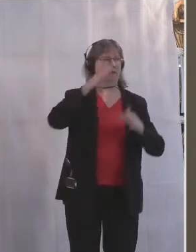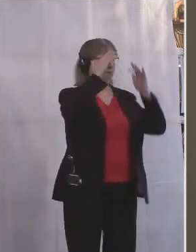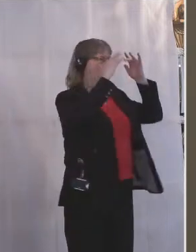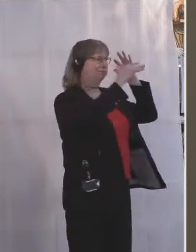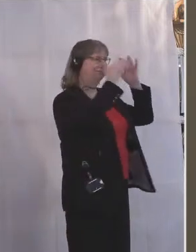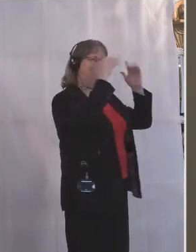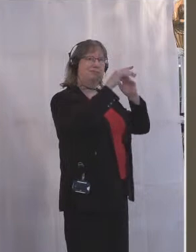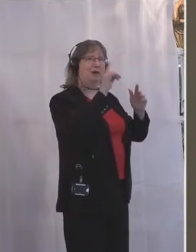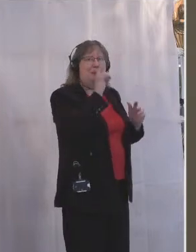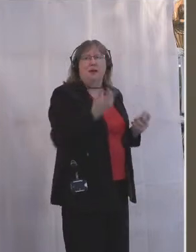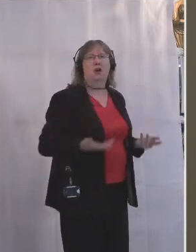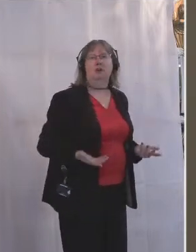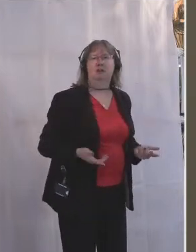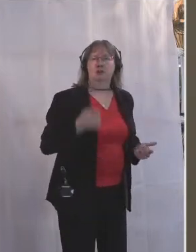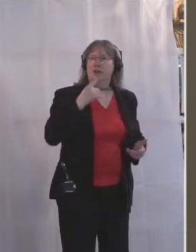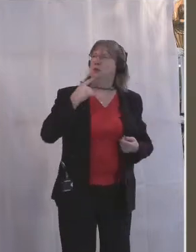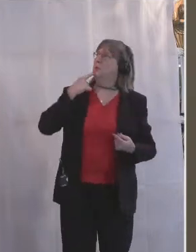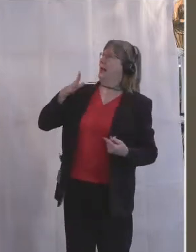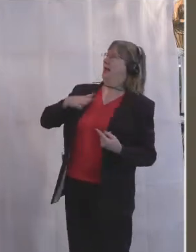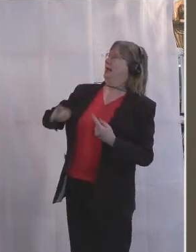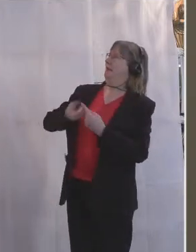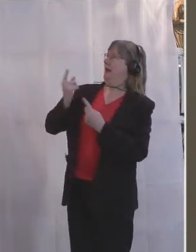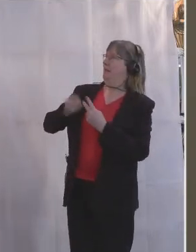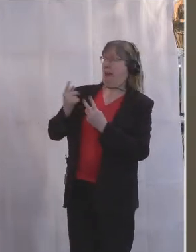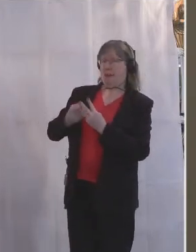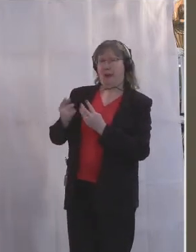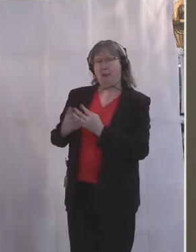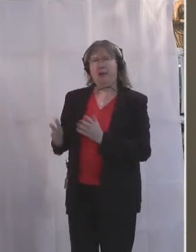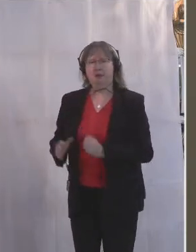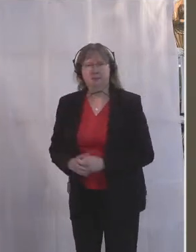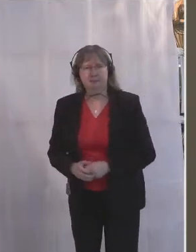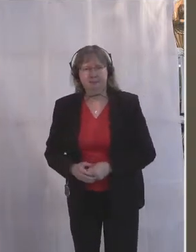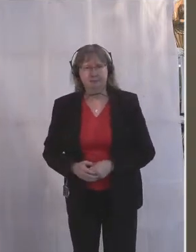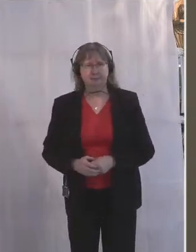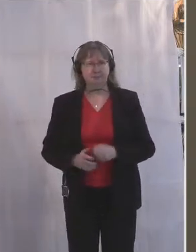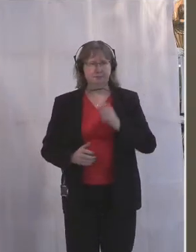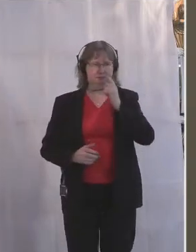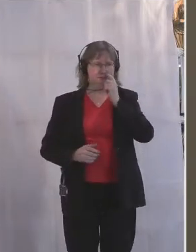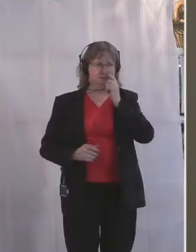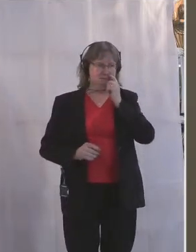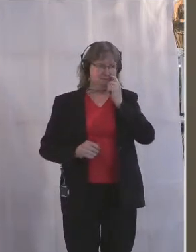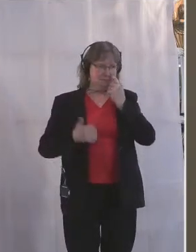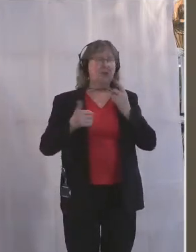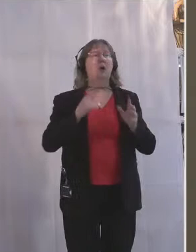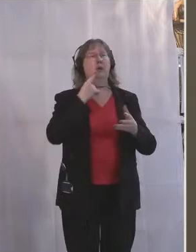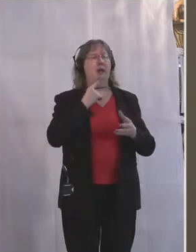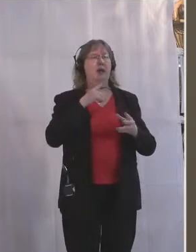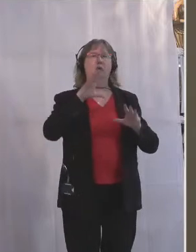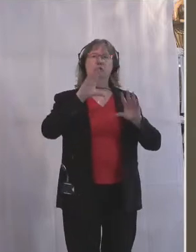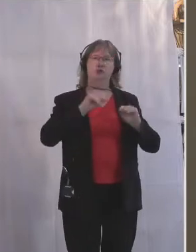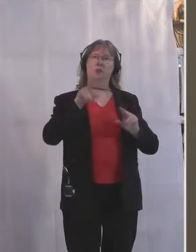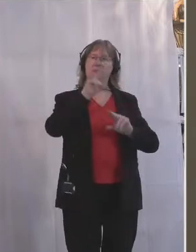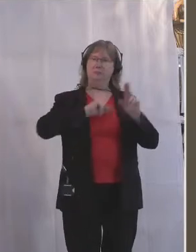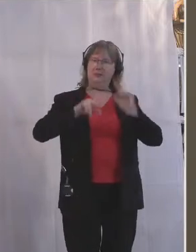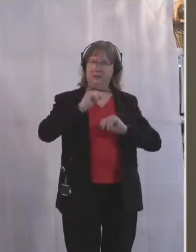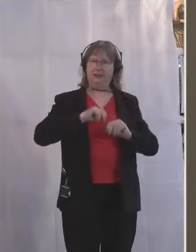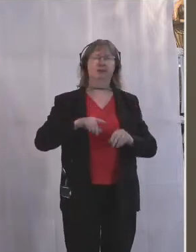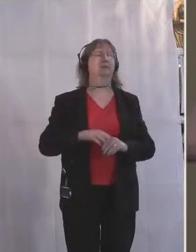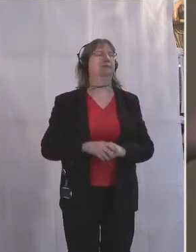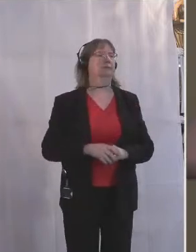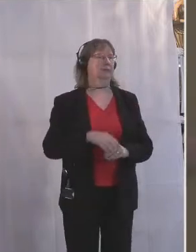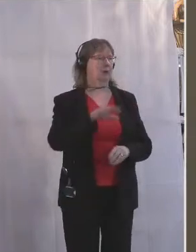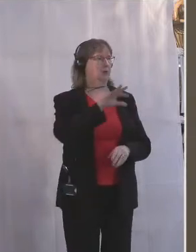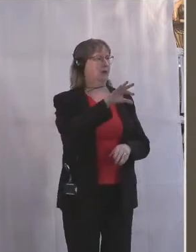So really, really use this opportunity to embrace that as much as possible. So the noise has stopped. I will stop speaking now, and I will invite